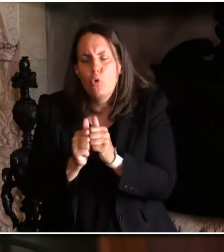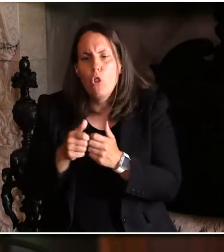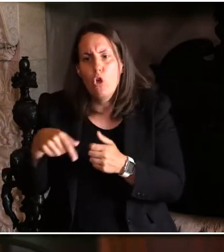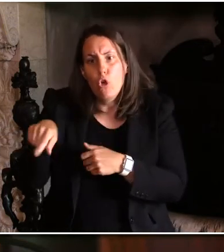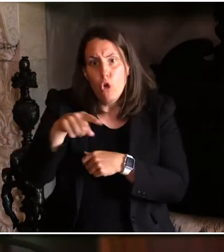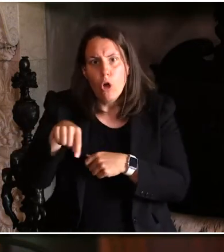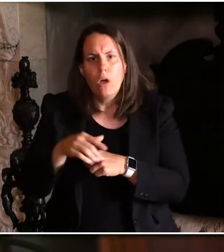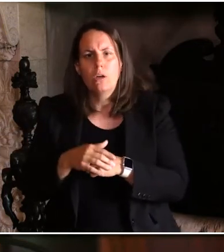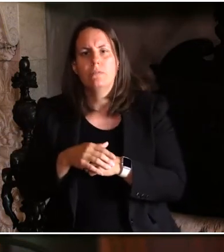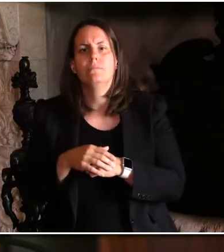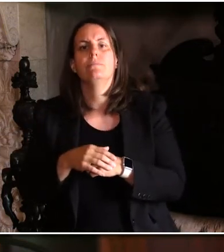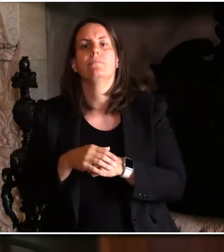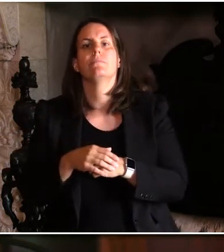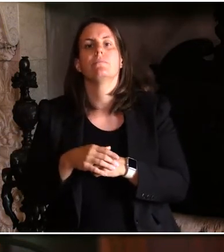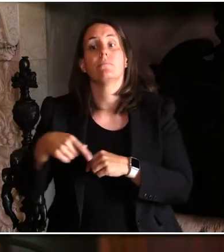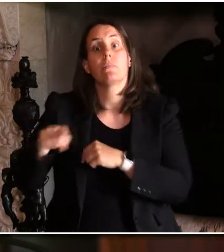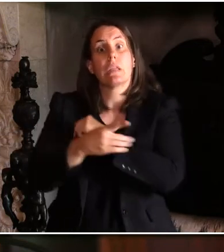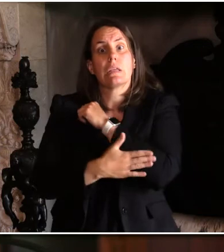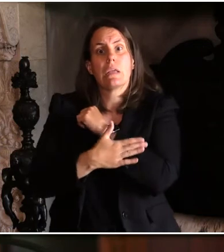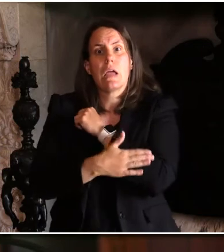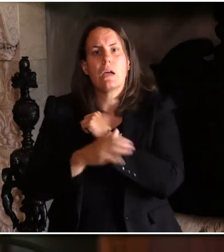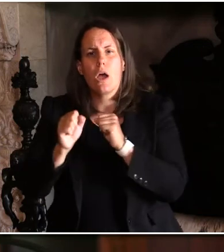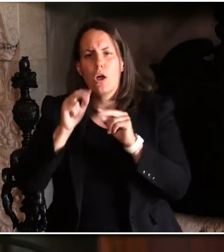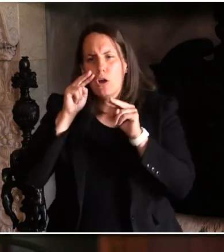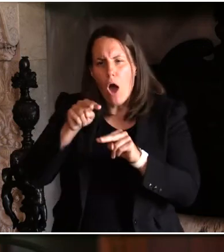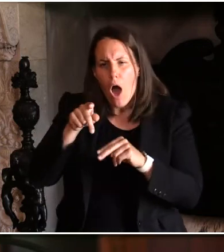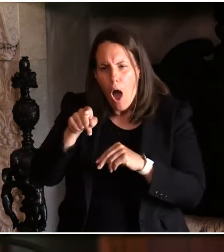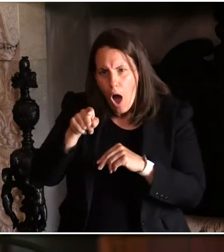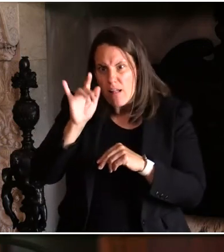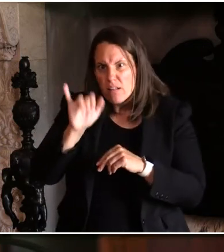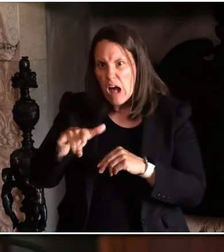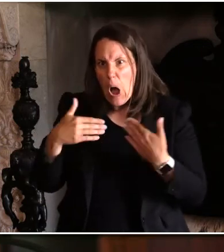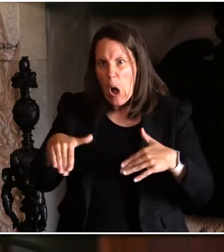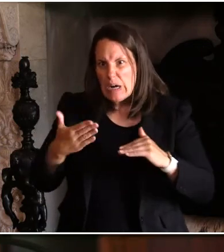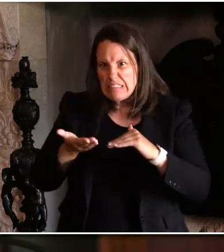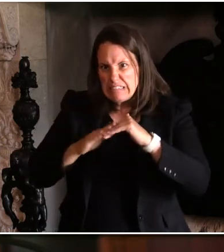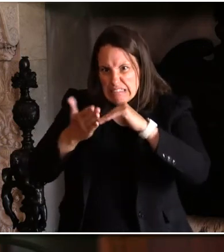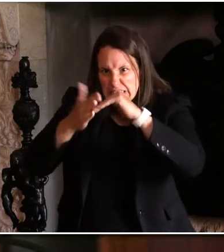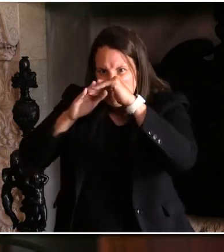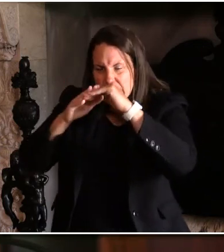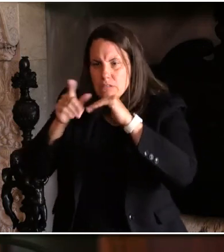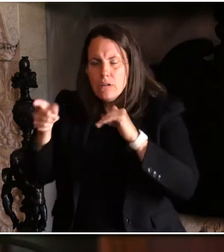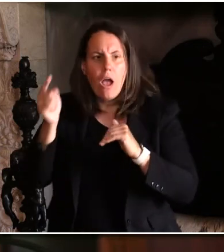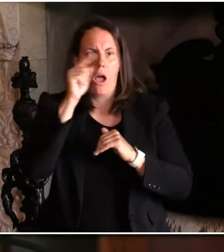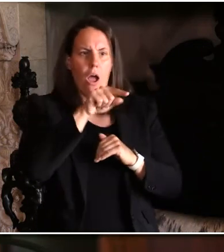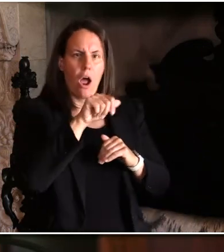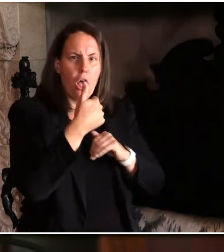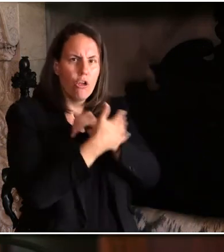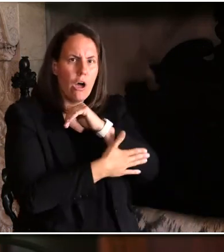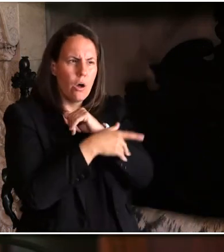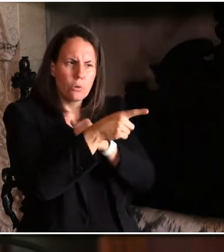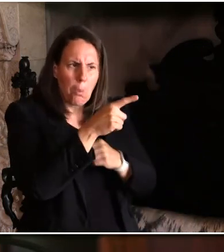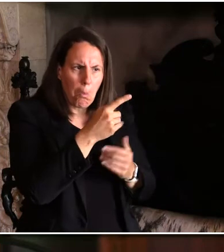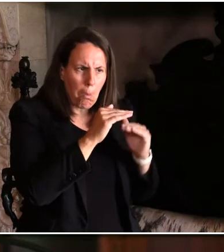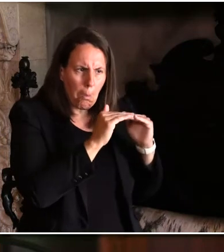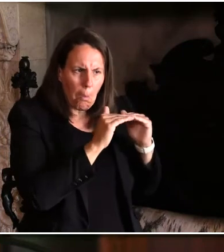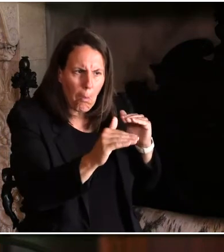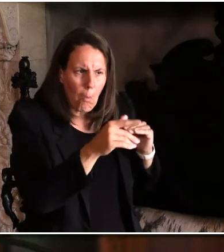are the counties? Where are the regions where, based on population size, the number of cases or the burden of